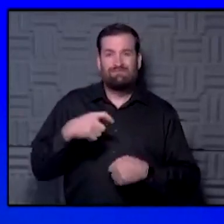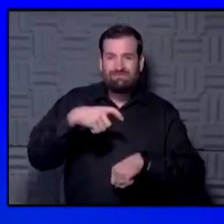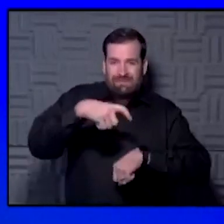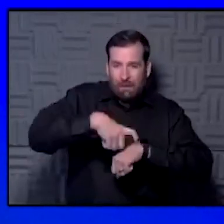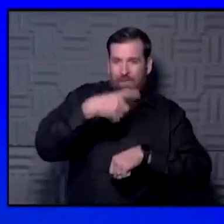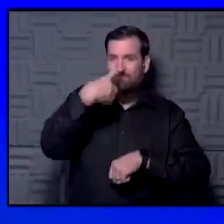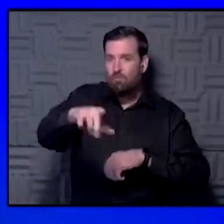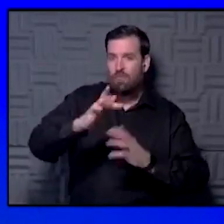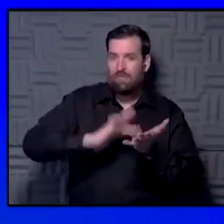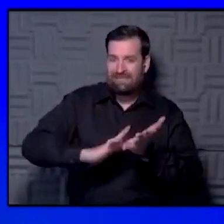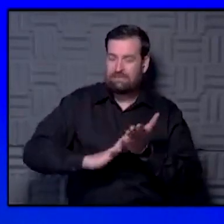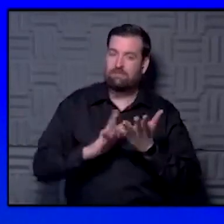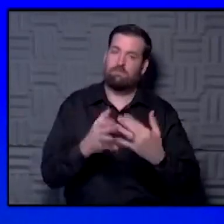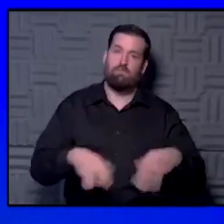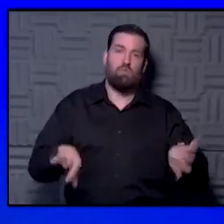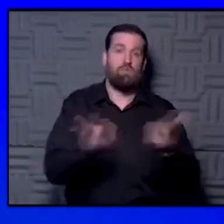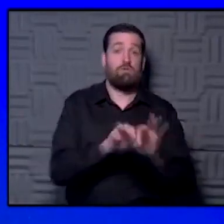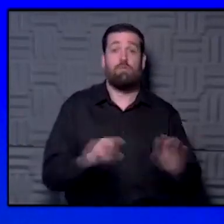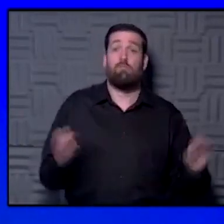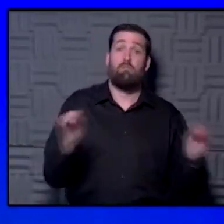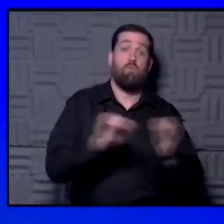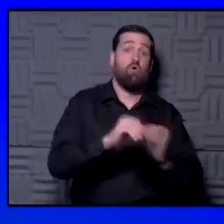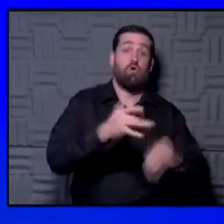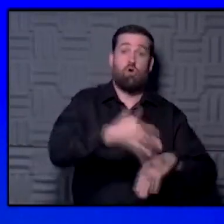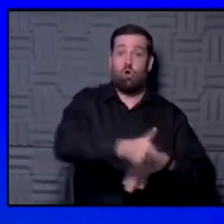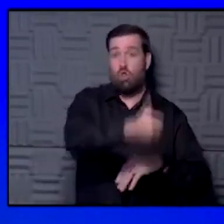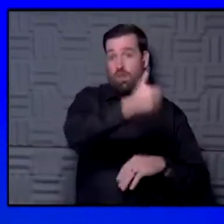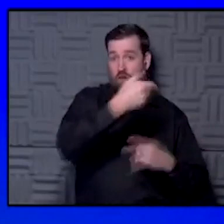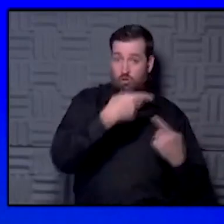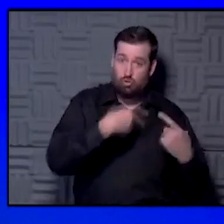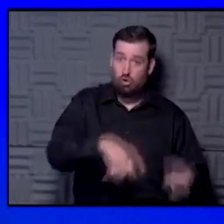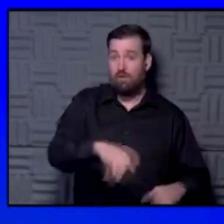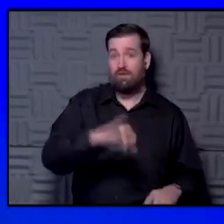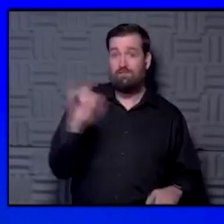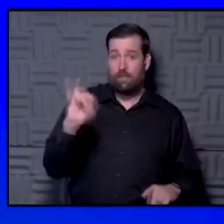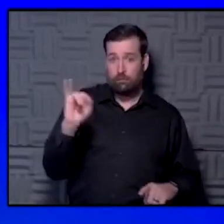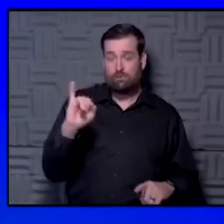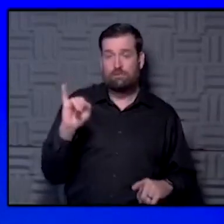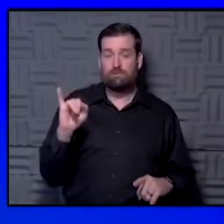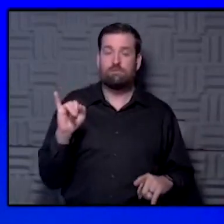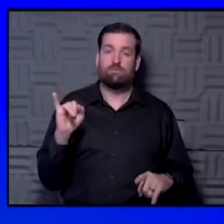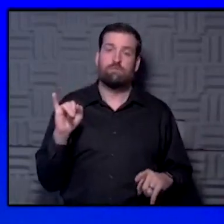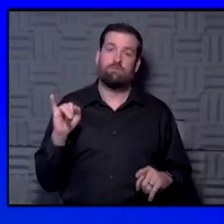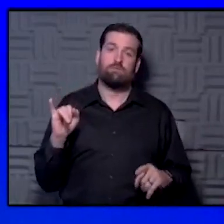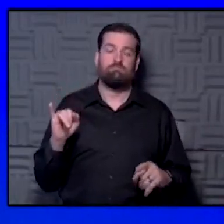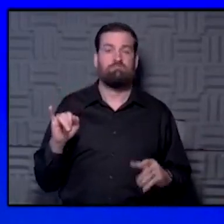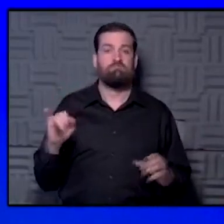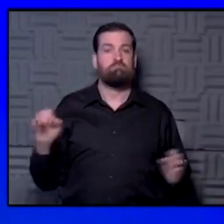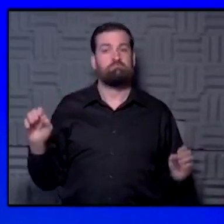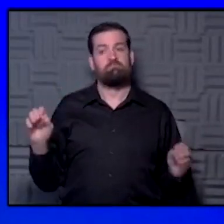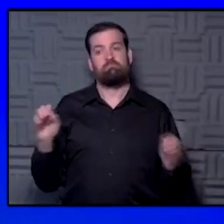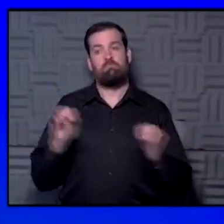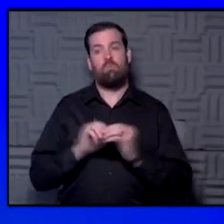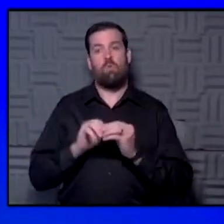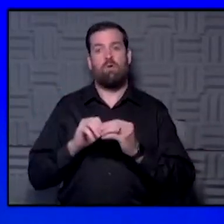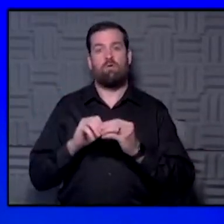drugs is very important. So earlier on in the infection is probably going to have a higher